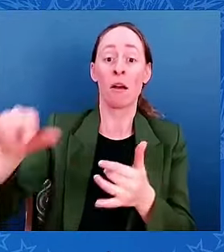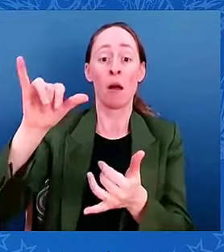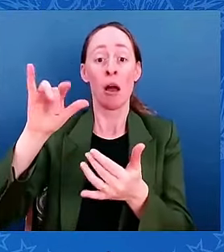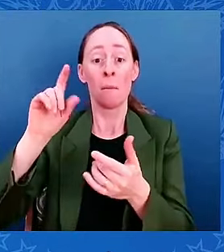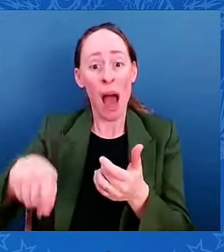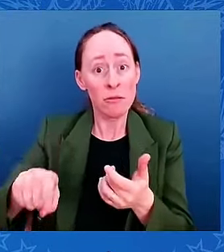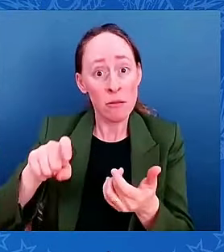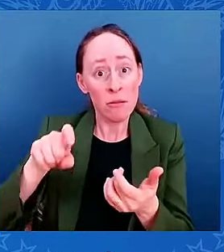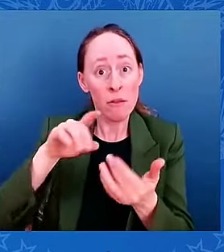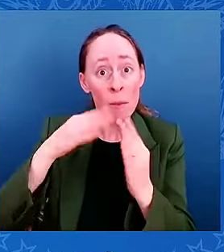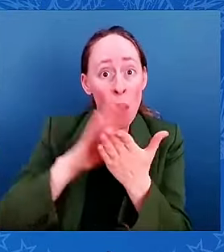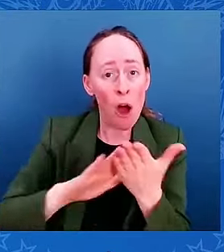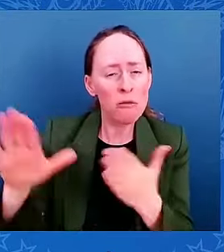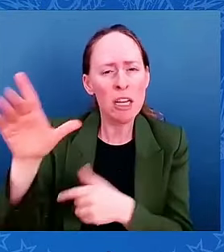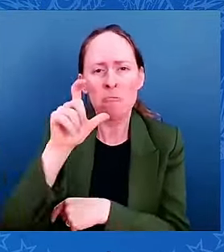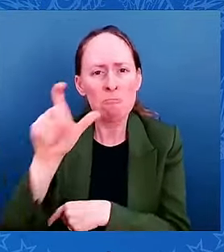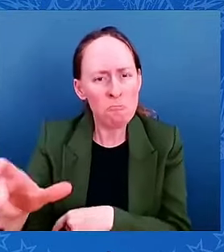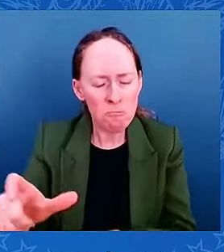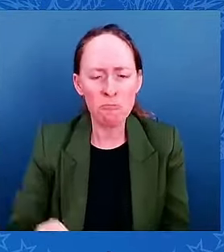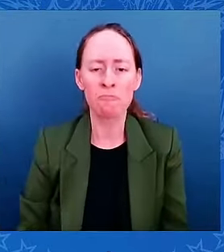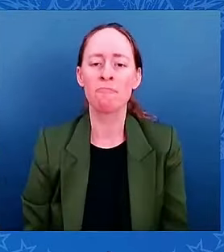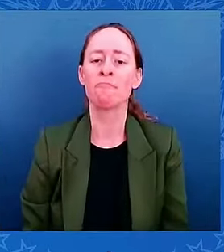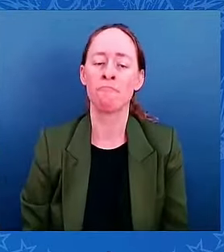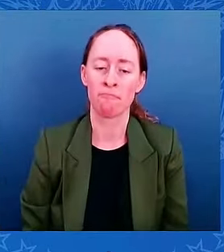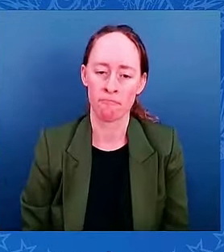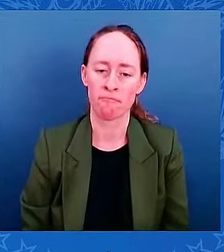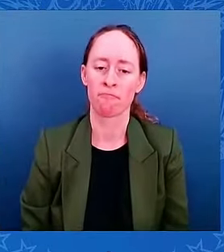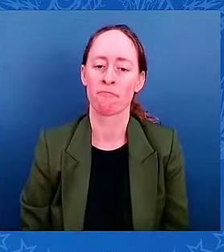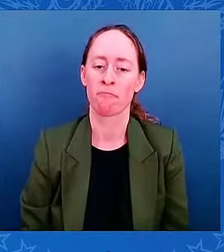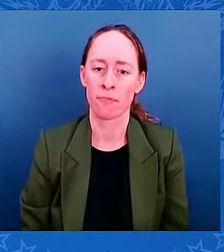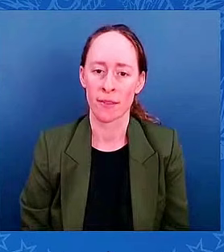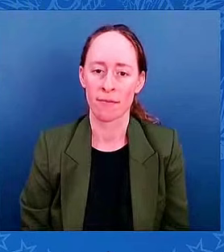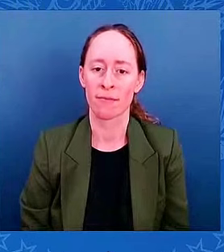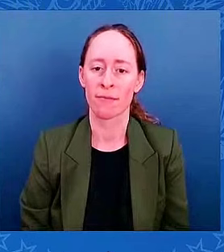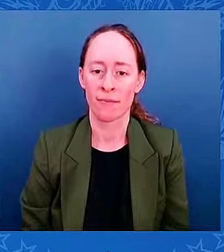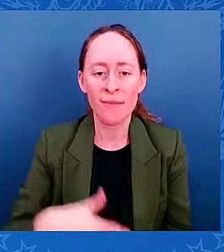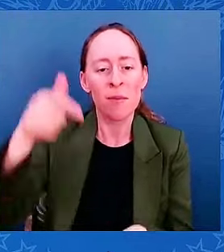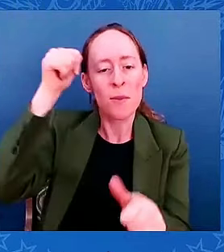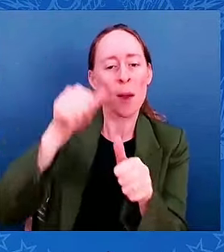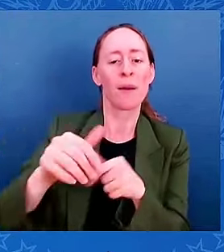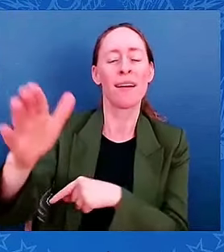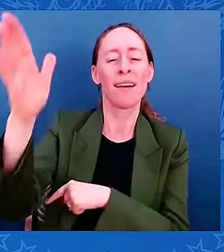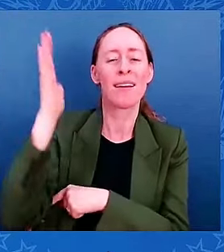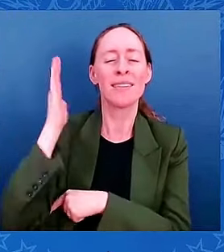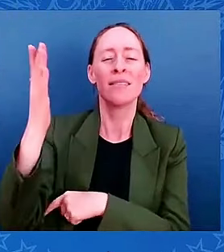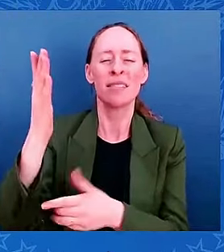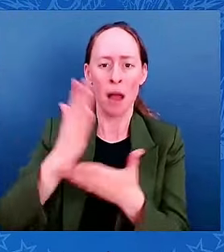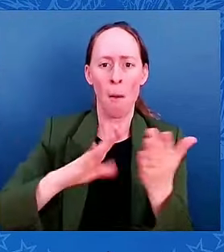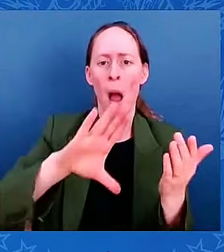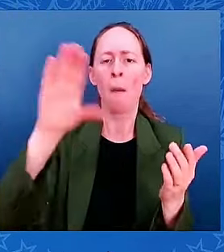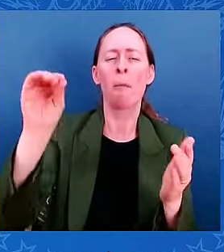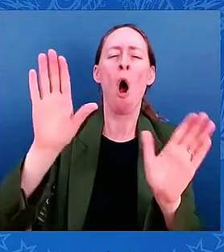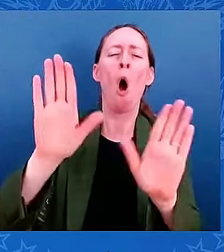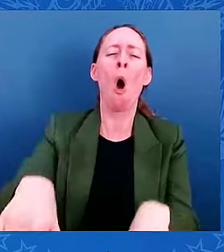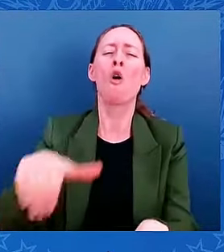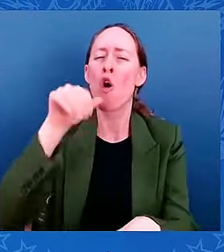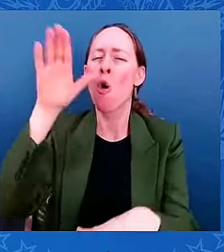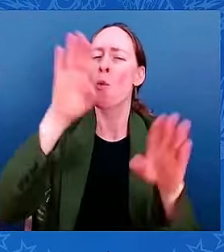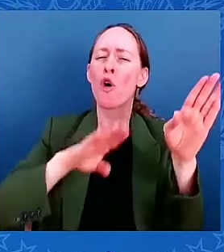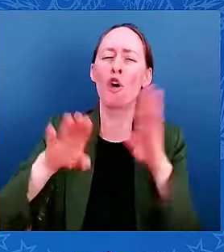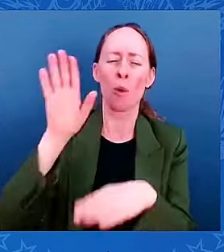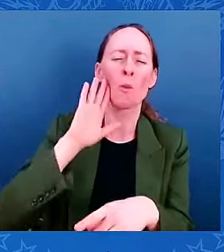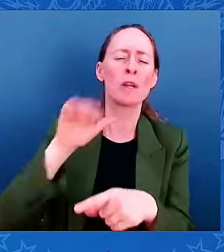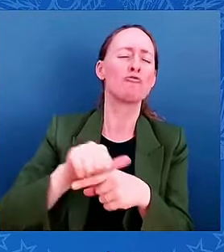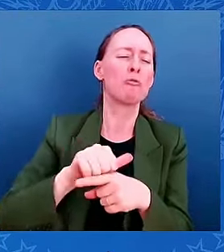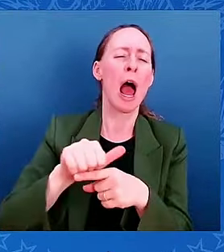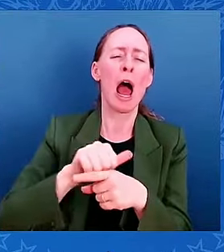program? As they say, and so you done good with that, didn't you? Registered apprenticeship resulted in hiring over, just since we